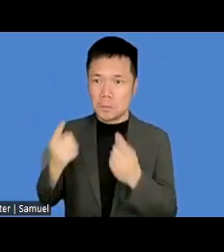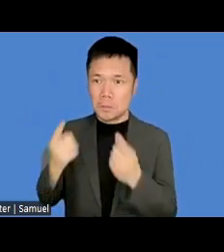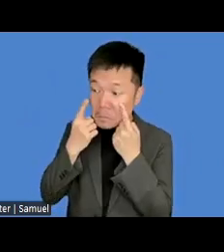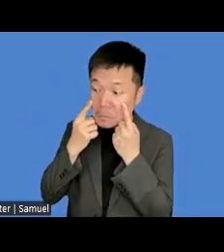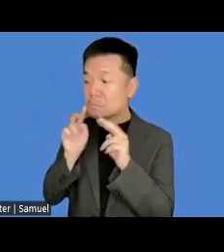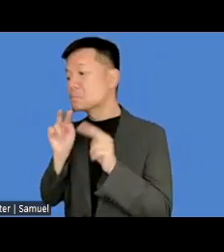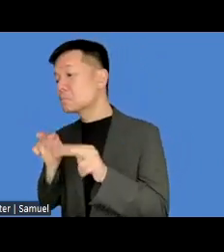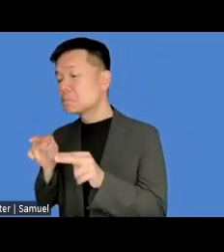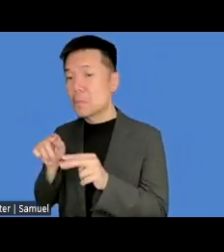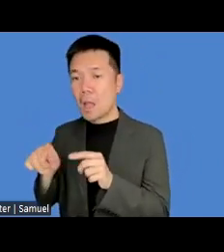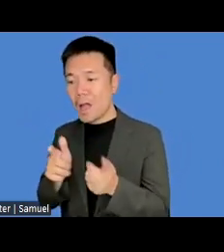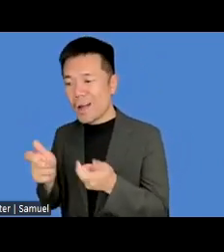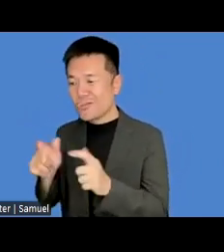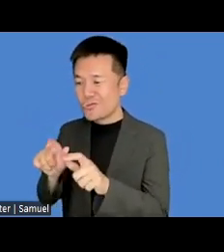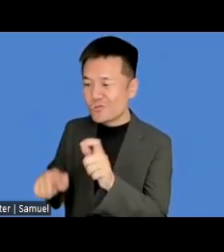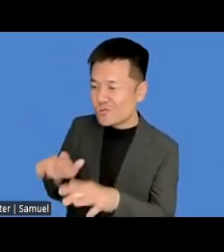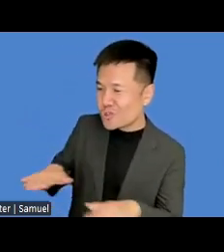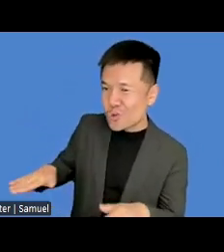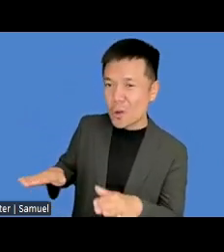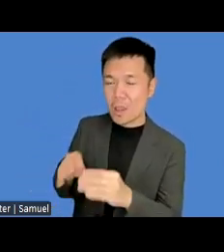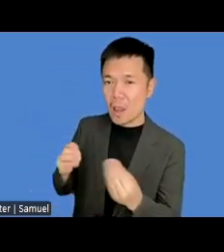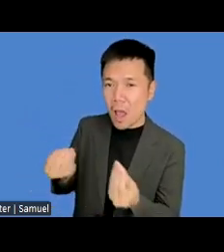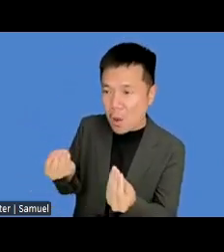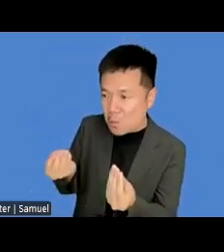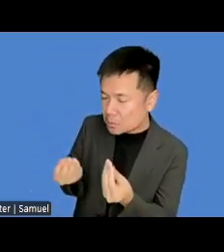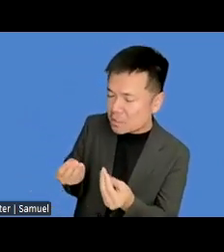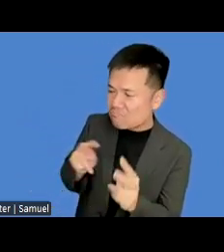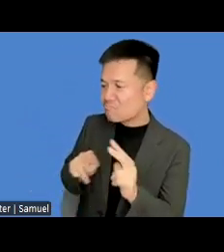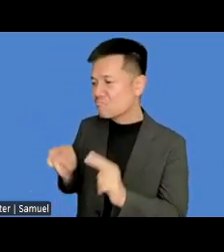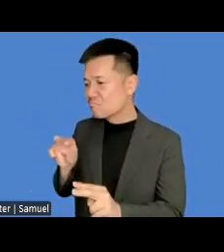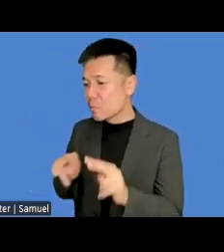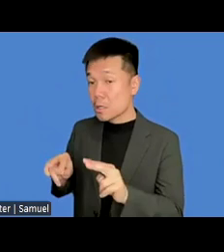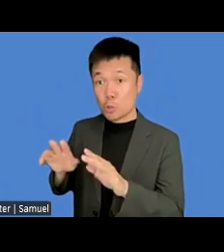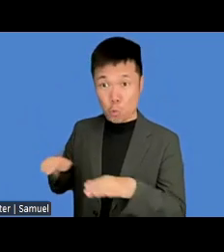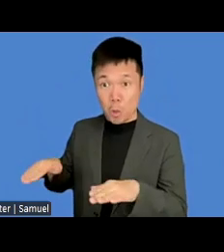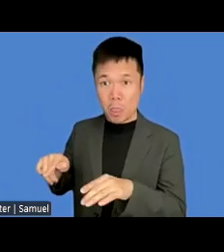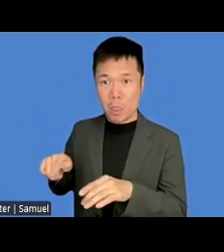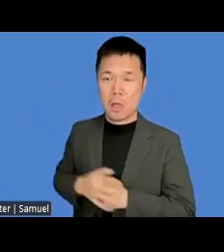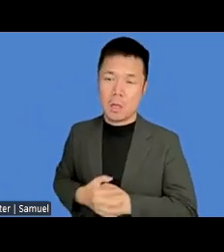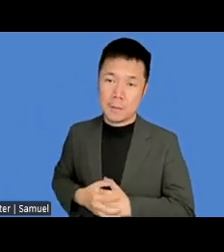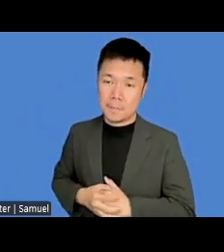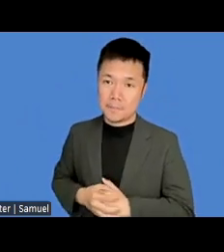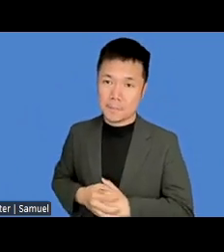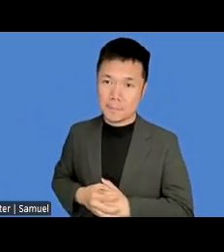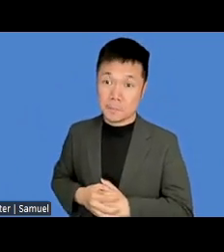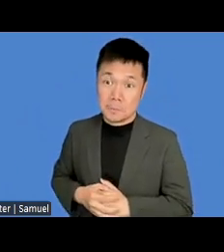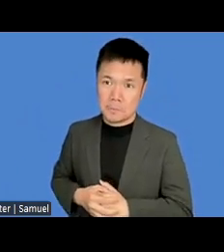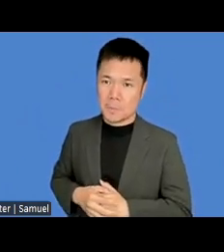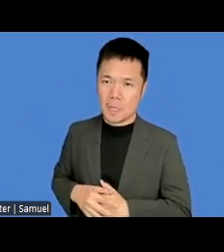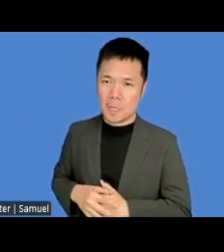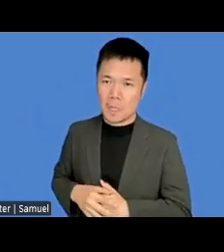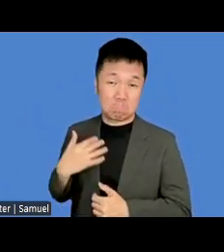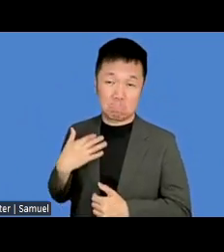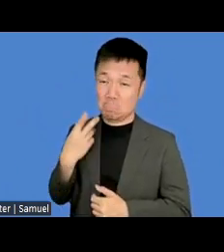situation, particularly of children with albinism in those shelters. And after getting